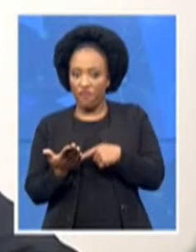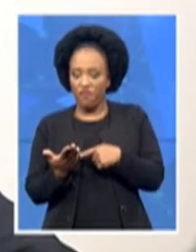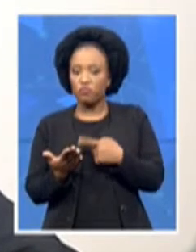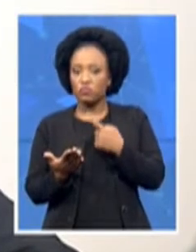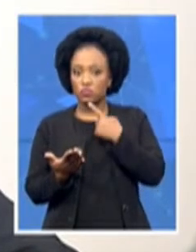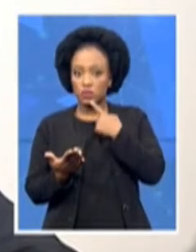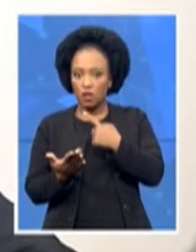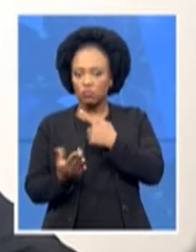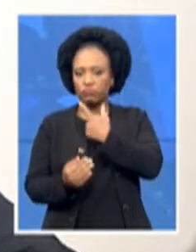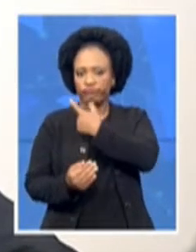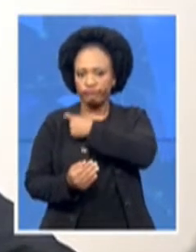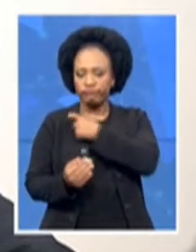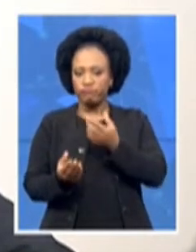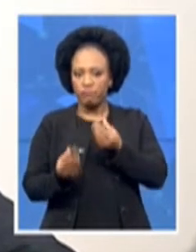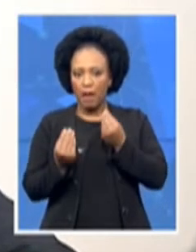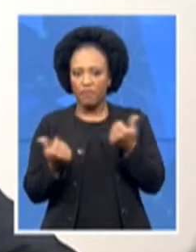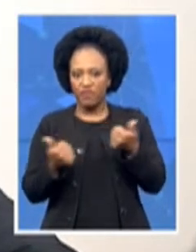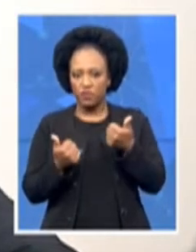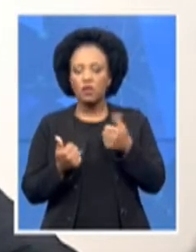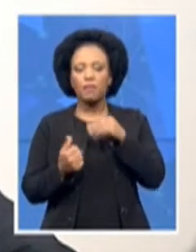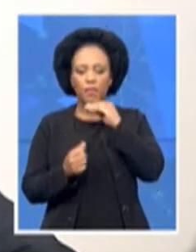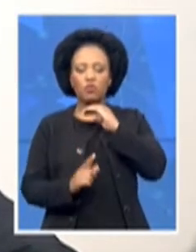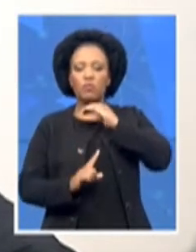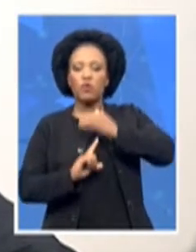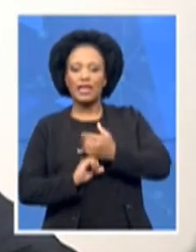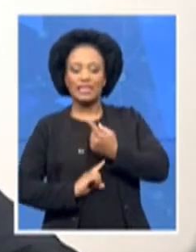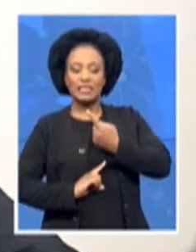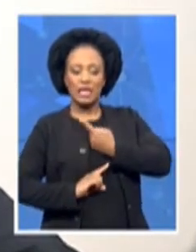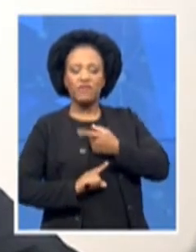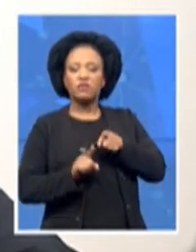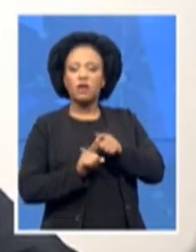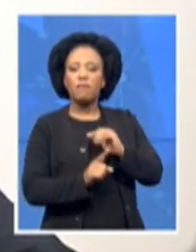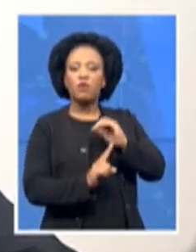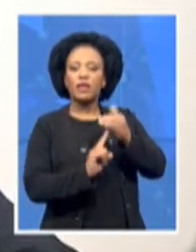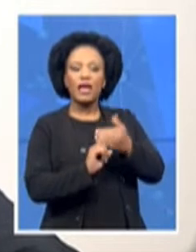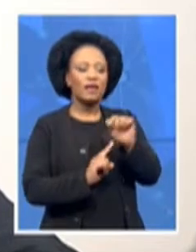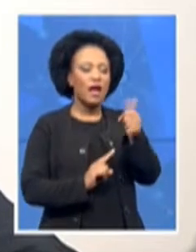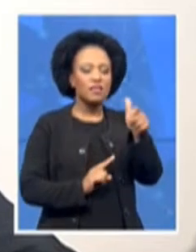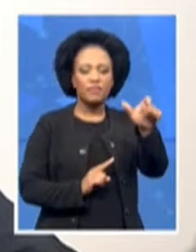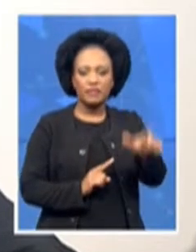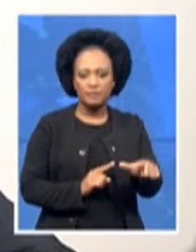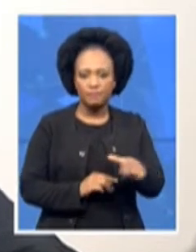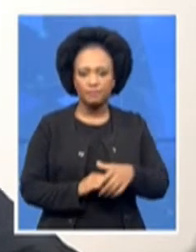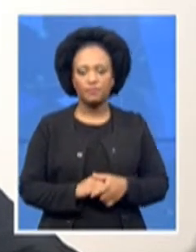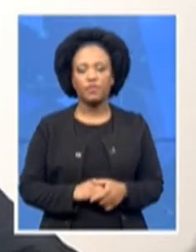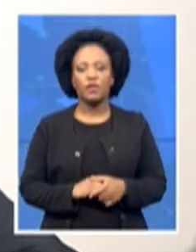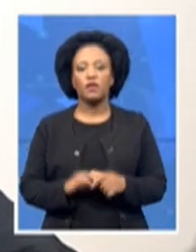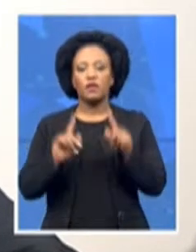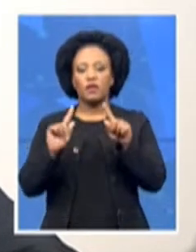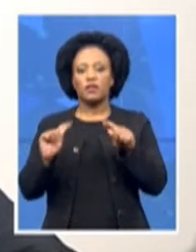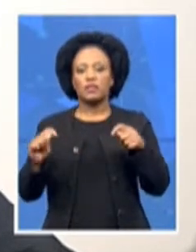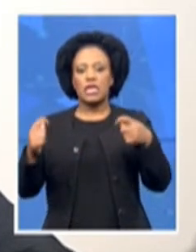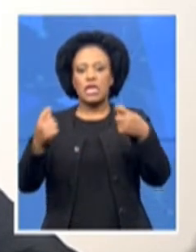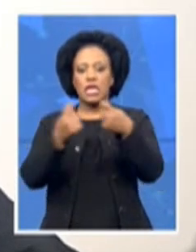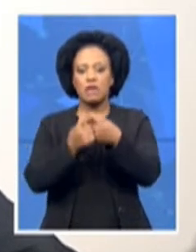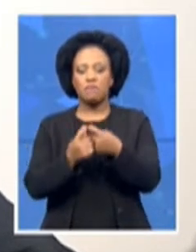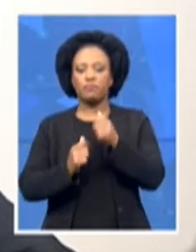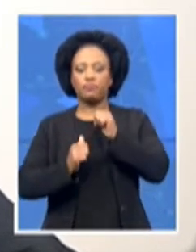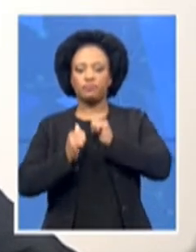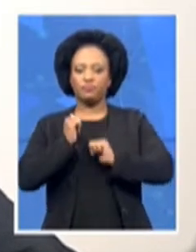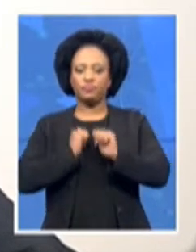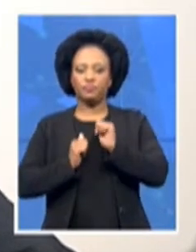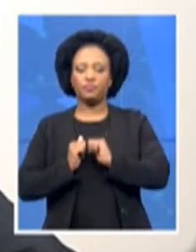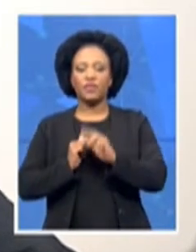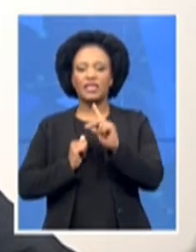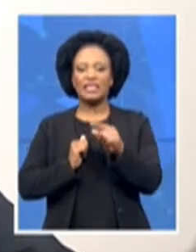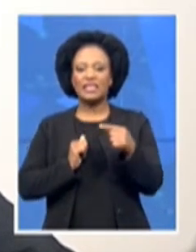you are protecting others. Now, our team, led by acting DG, Dr. Nicholas Crisp, at the back there, it's